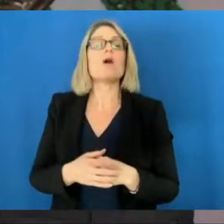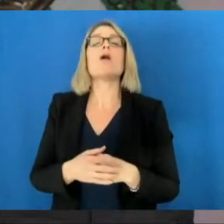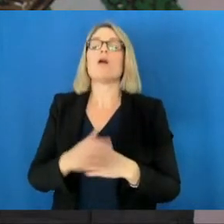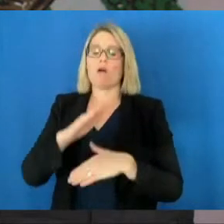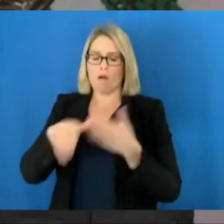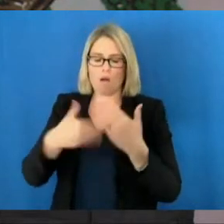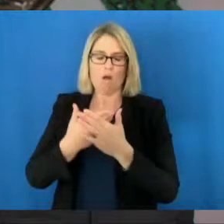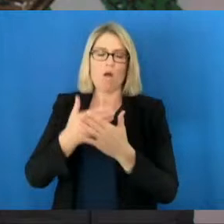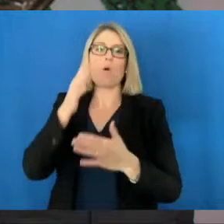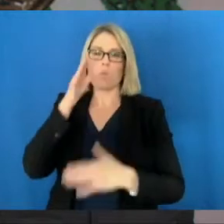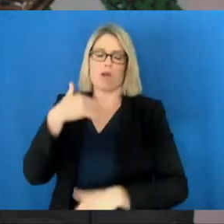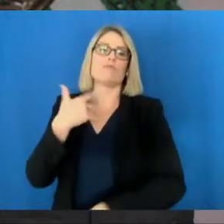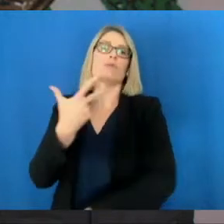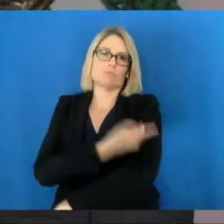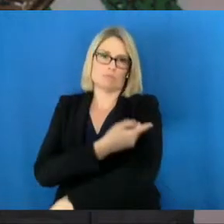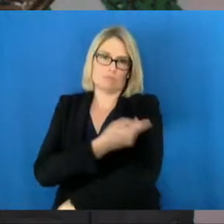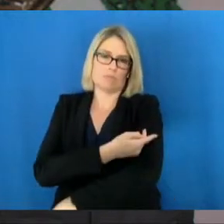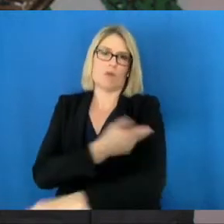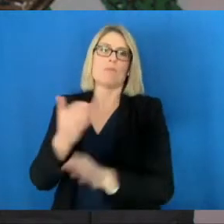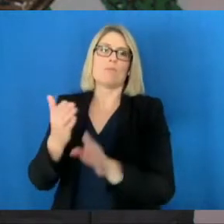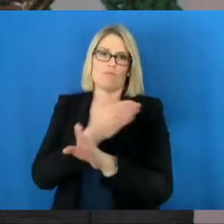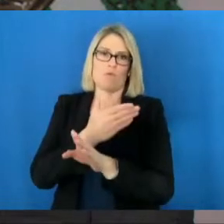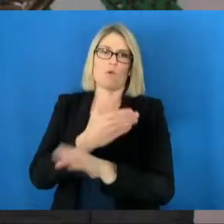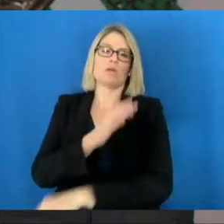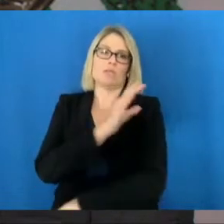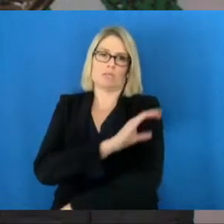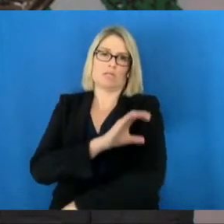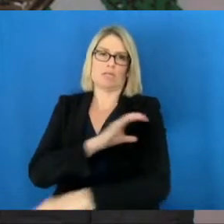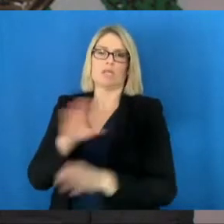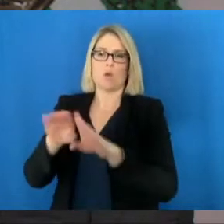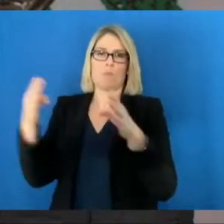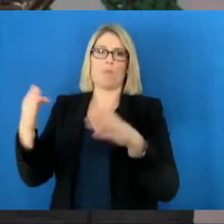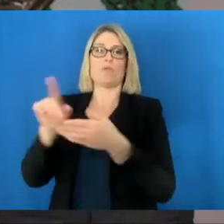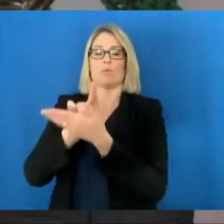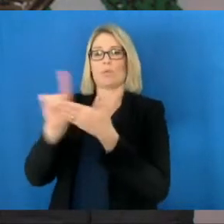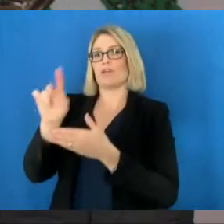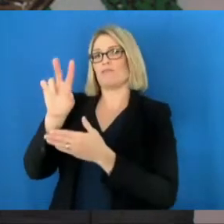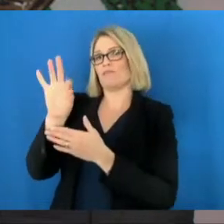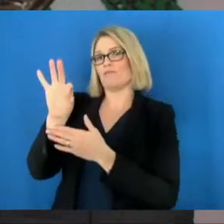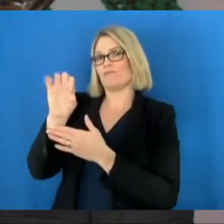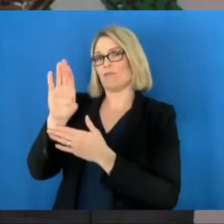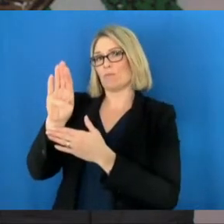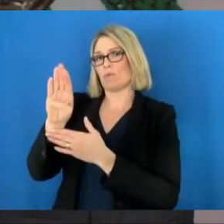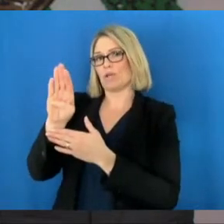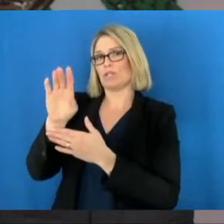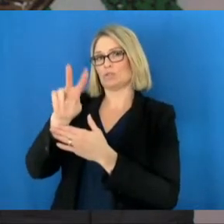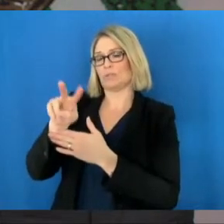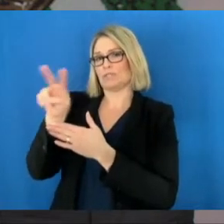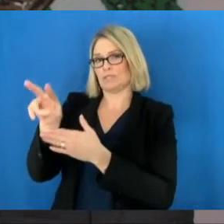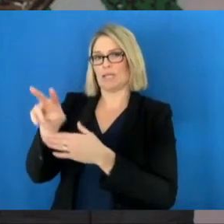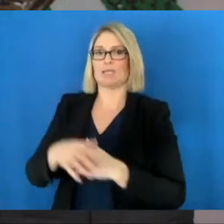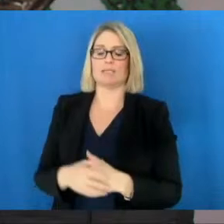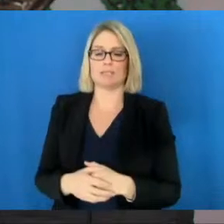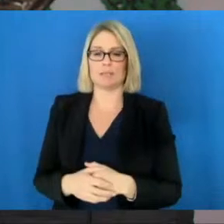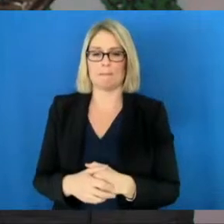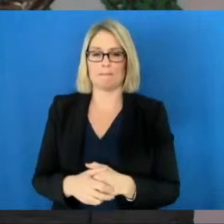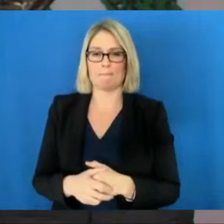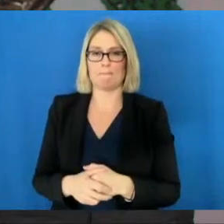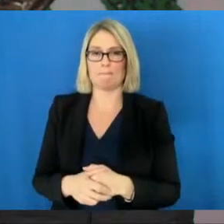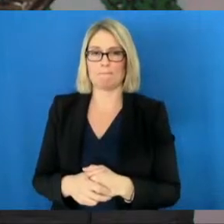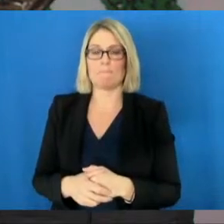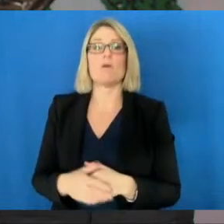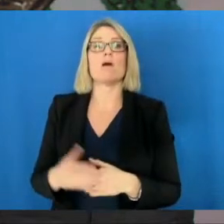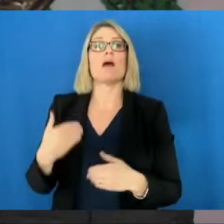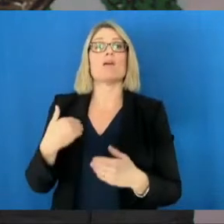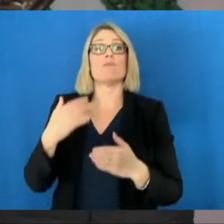appointment before the vaccination clinics begin on the week of February 22nd. We will have online options